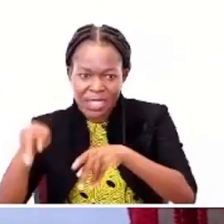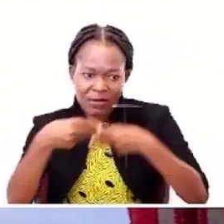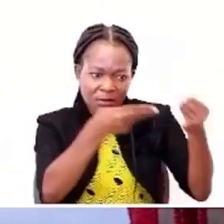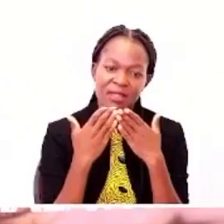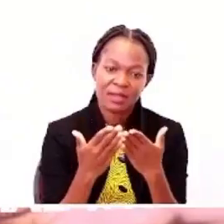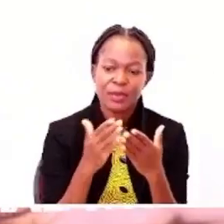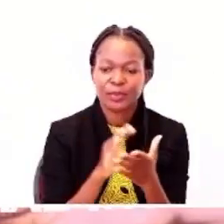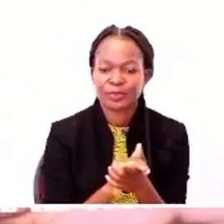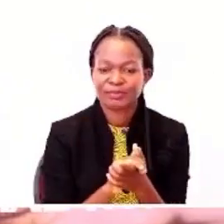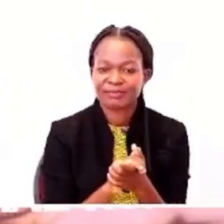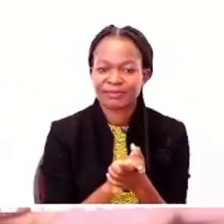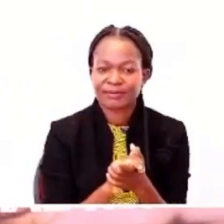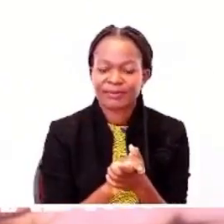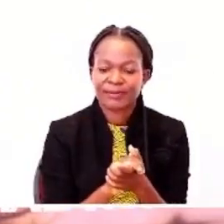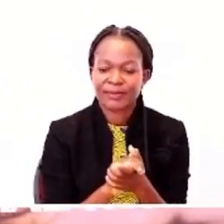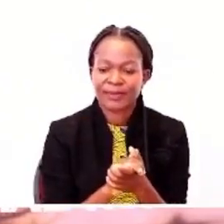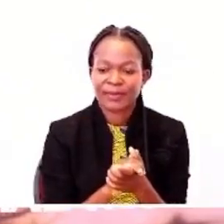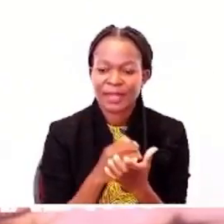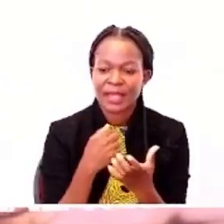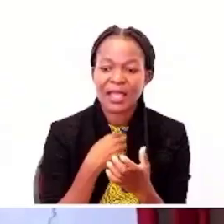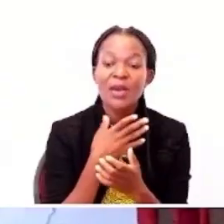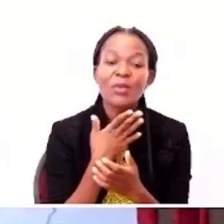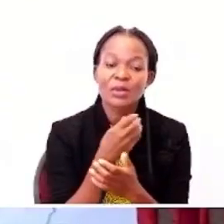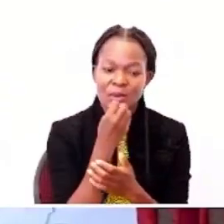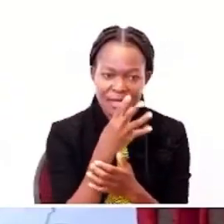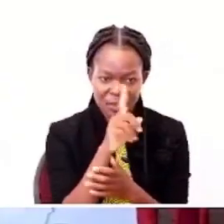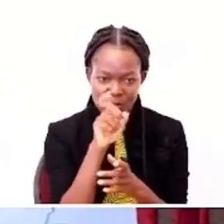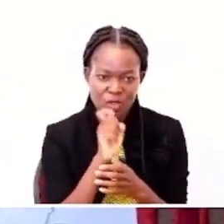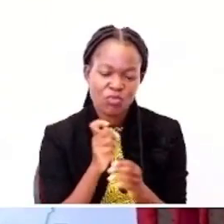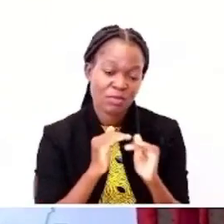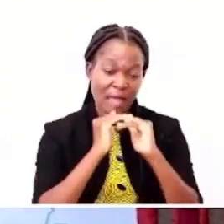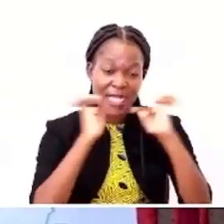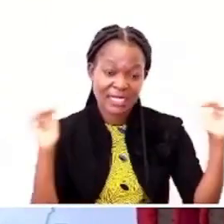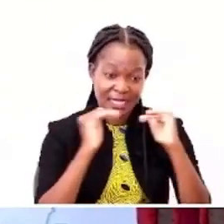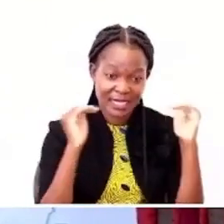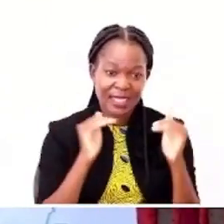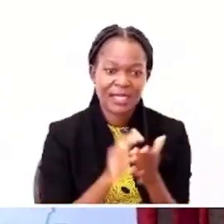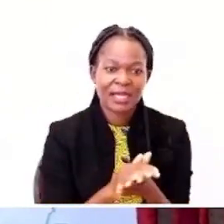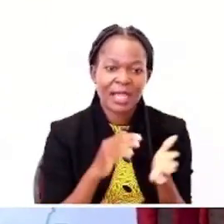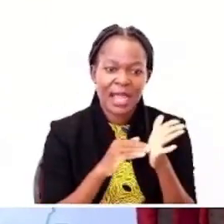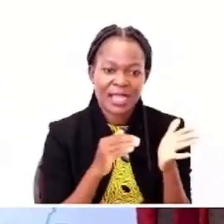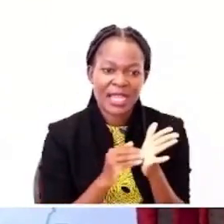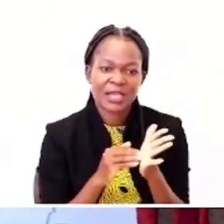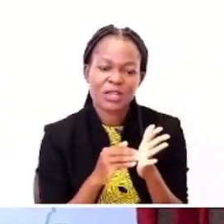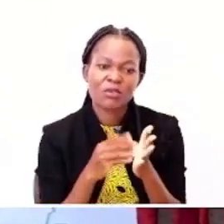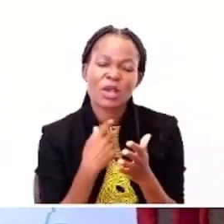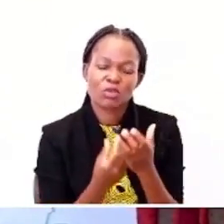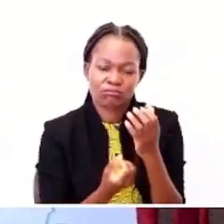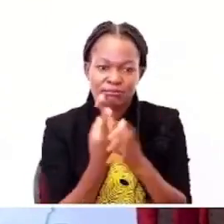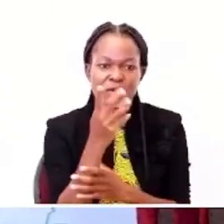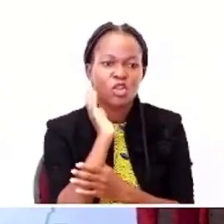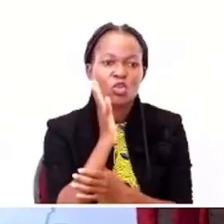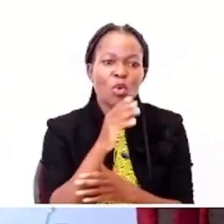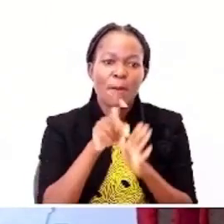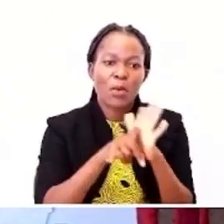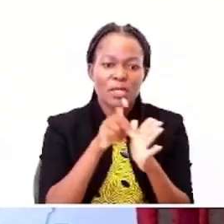players. I wanted to address the question about gender, and in so doing also introduce you to another project called the